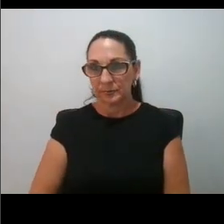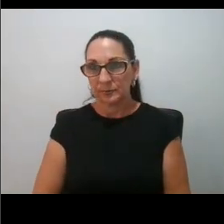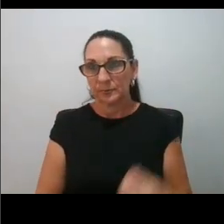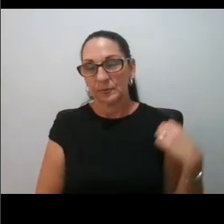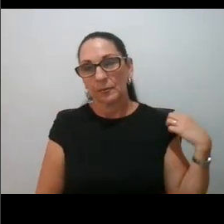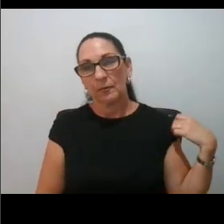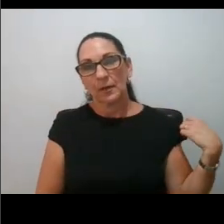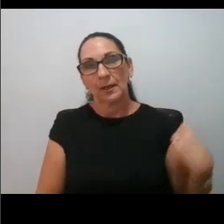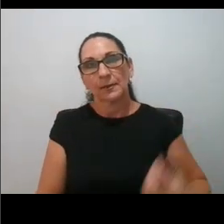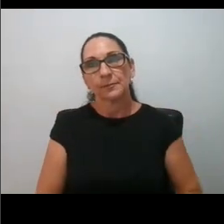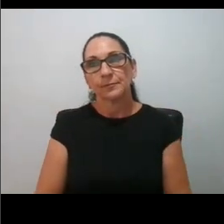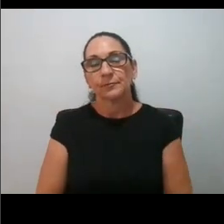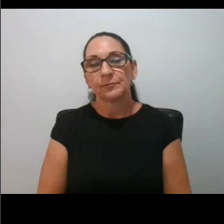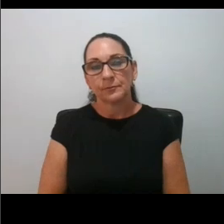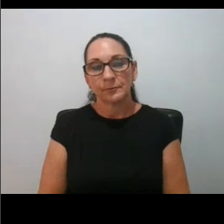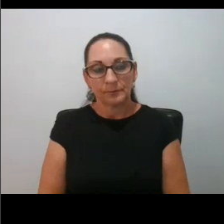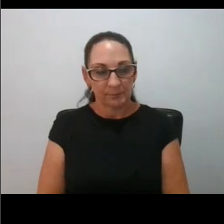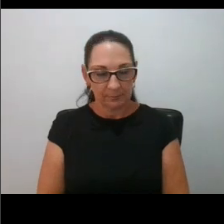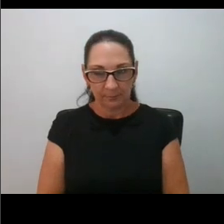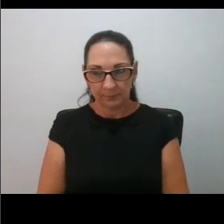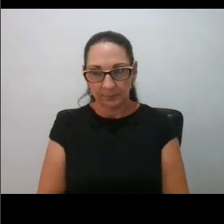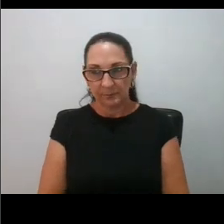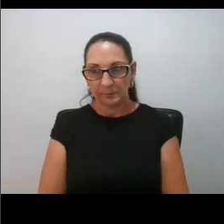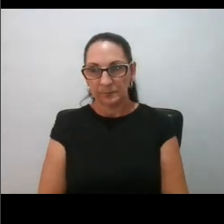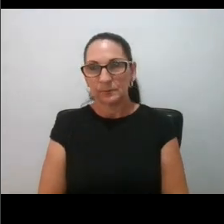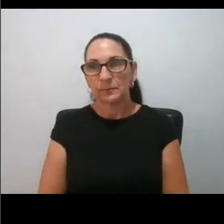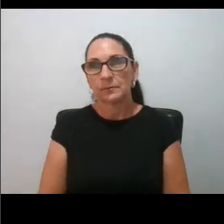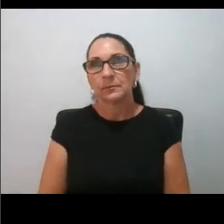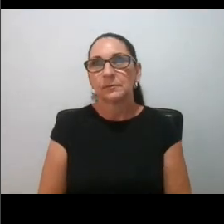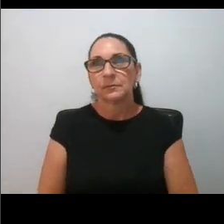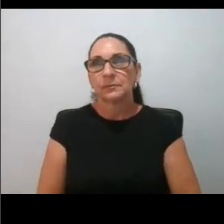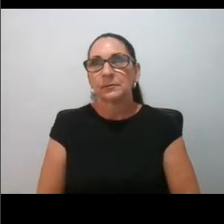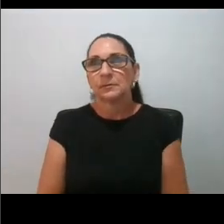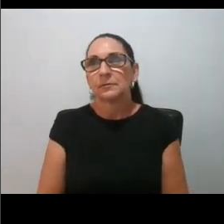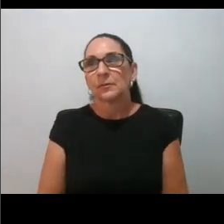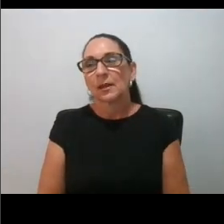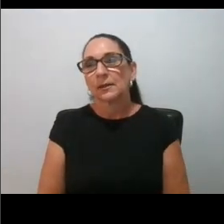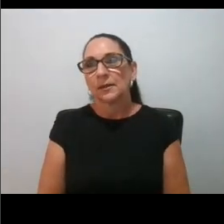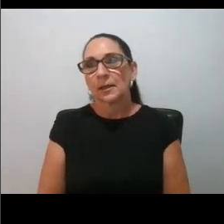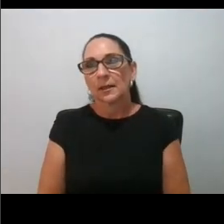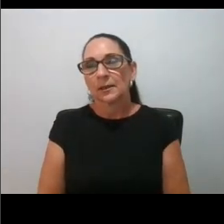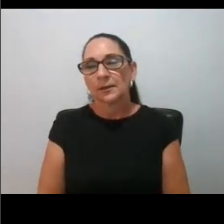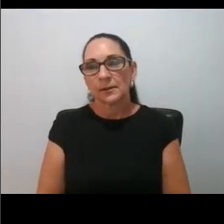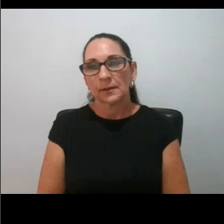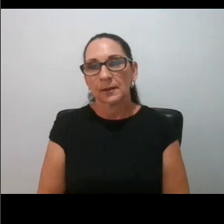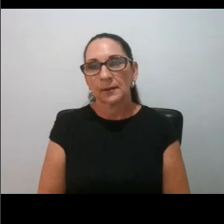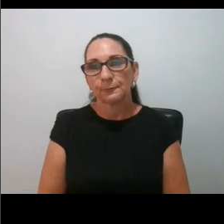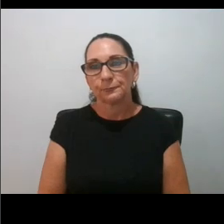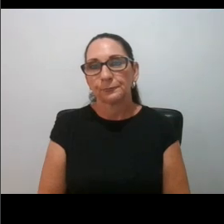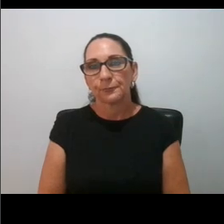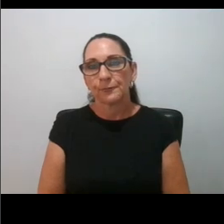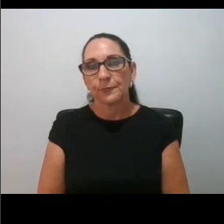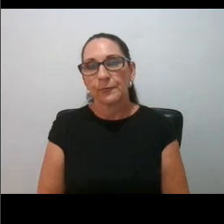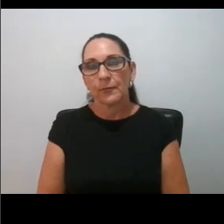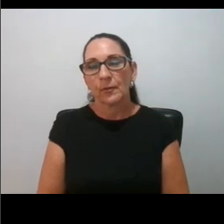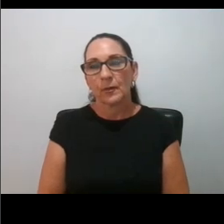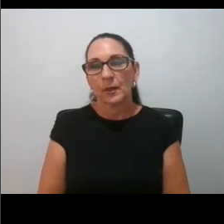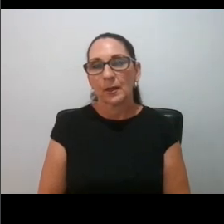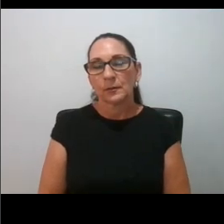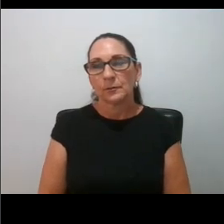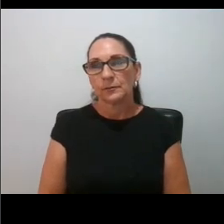So the options are Southeast Queensland, Far North Queensland, Regional Queensland, and outside